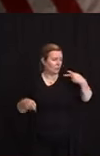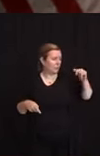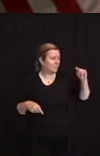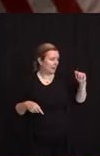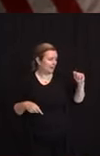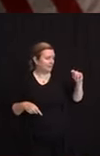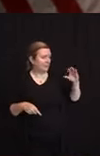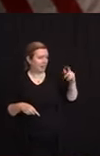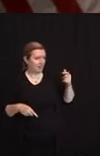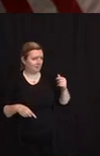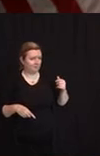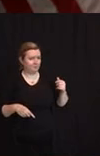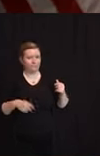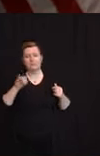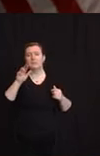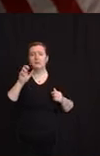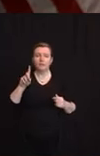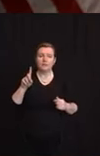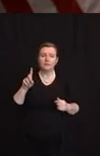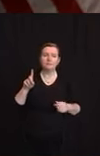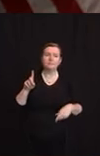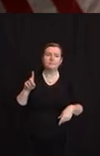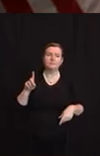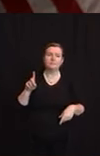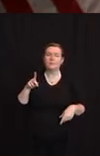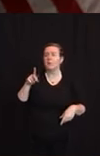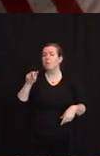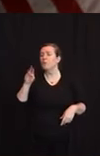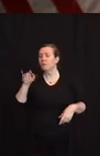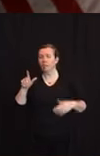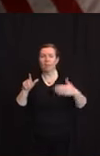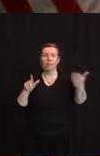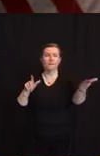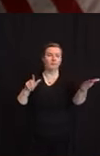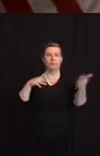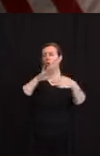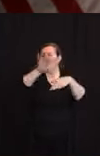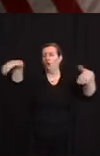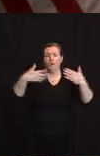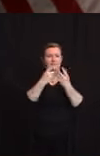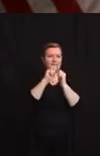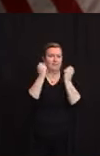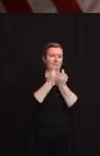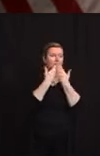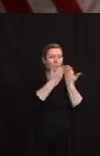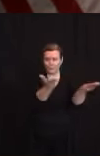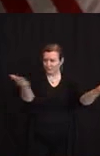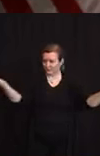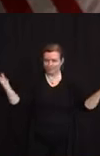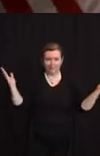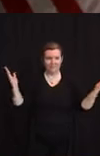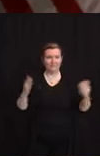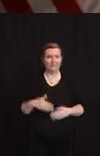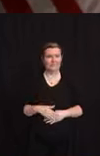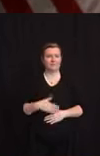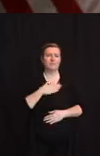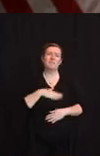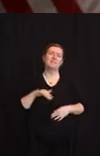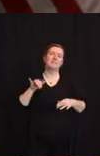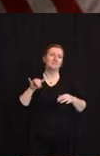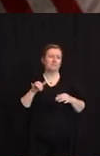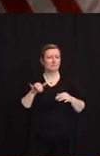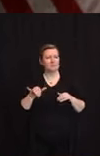the whole team. Again, folks, keep doing what you're doing. Staying home, staying away